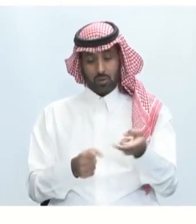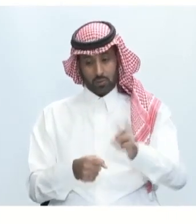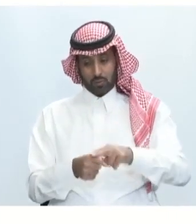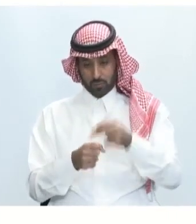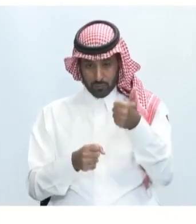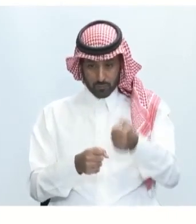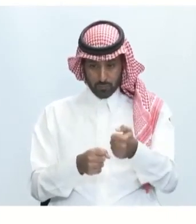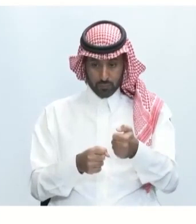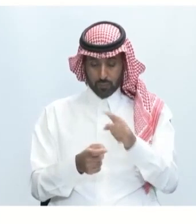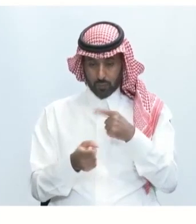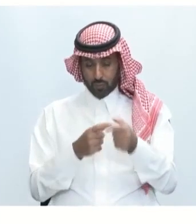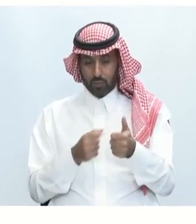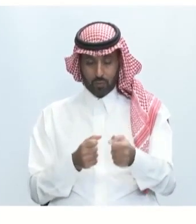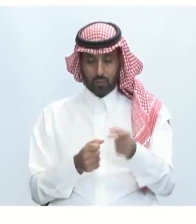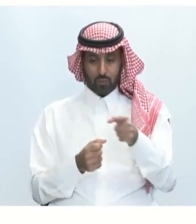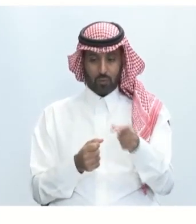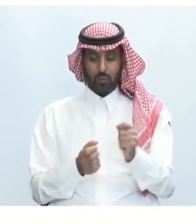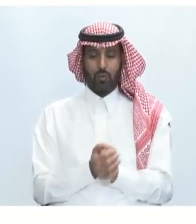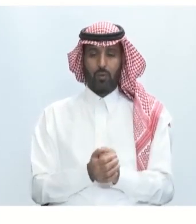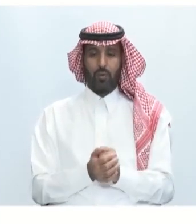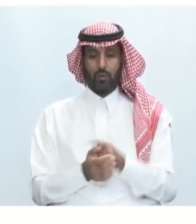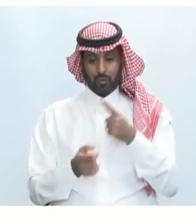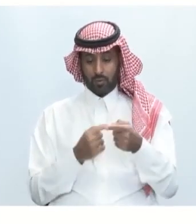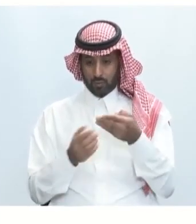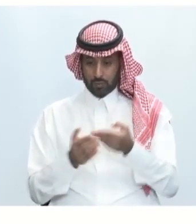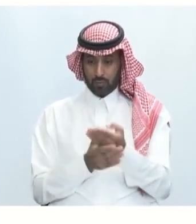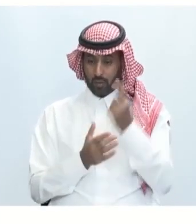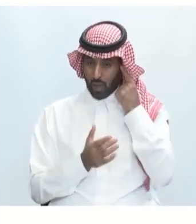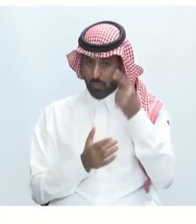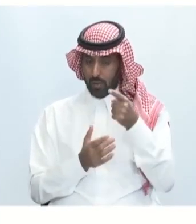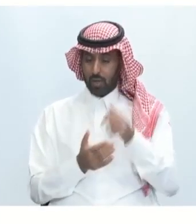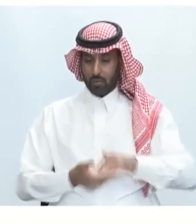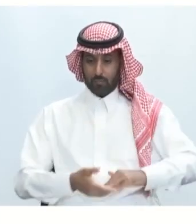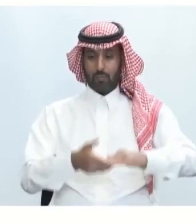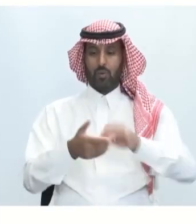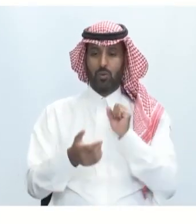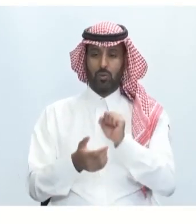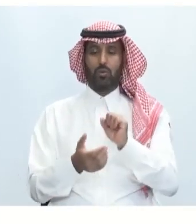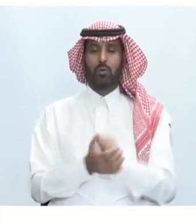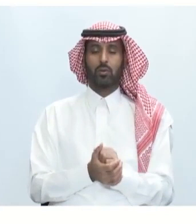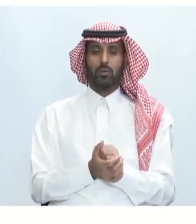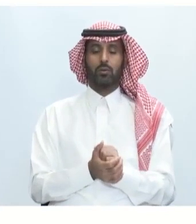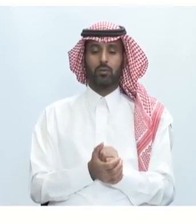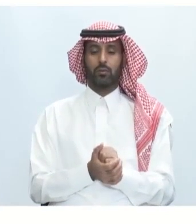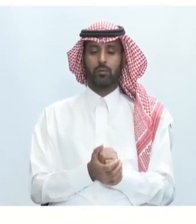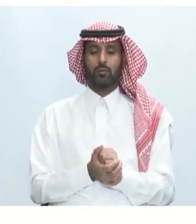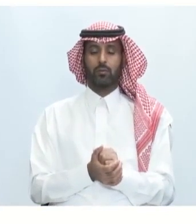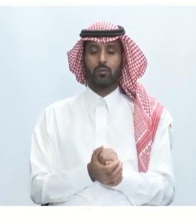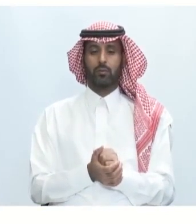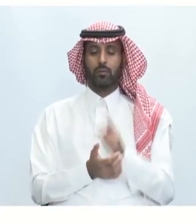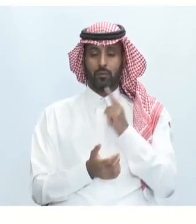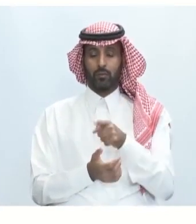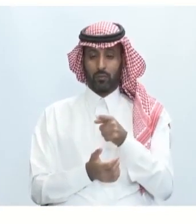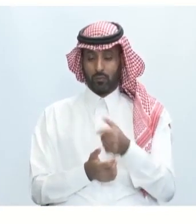Yes, that's correct. I recorded it for you. I'm helping you as a gesture here, as a kind gesture. I recorded